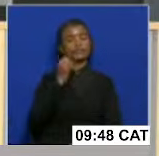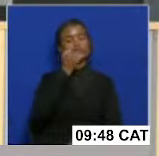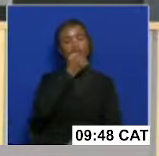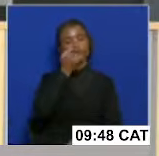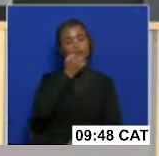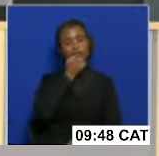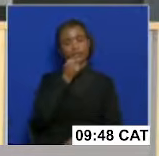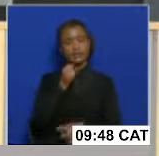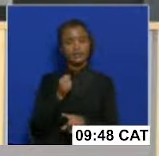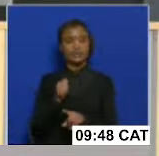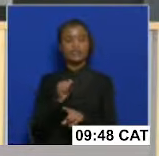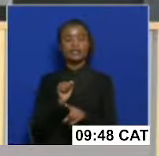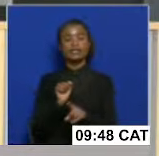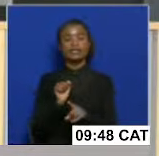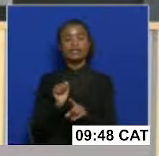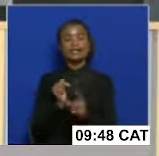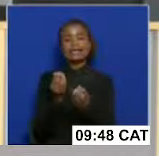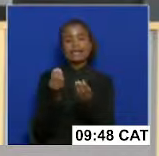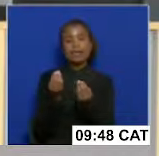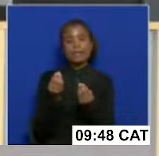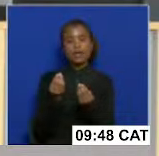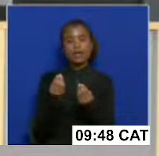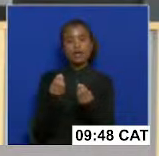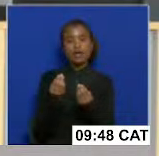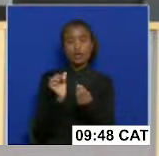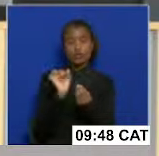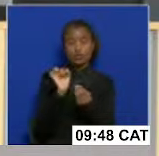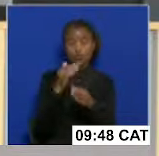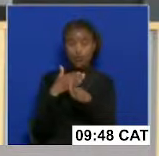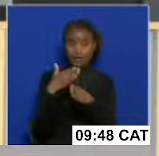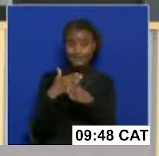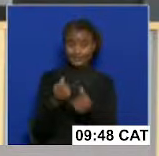number. Continue. Oh, okay.